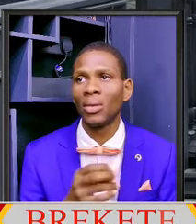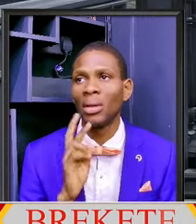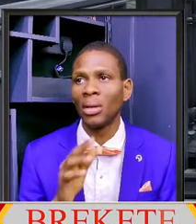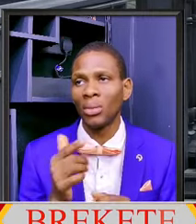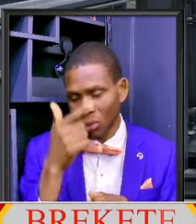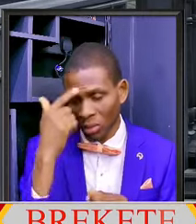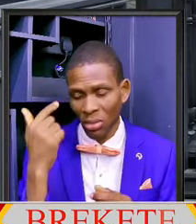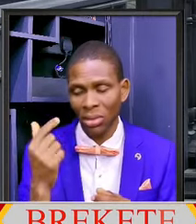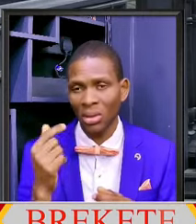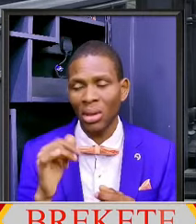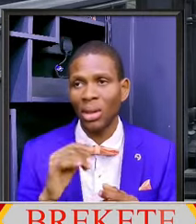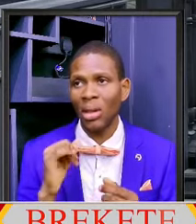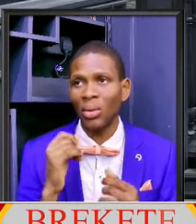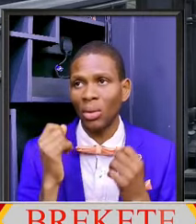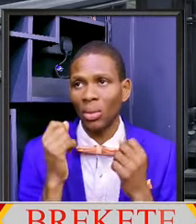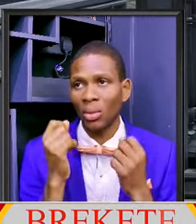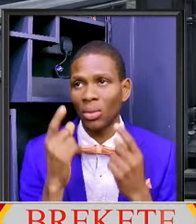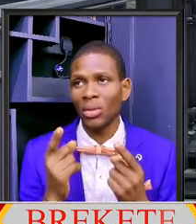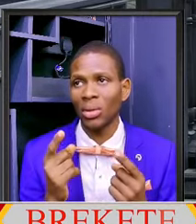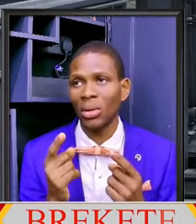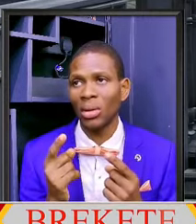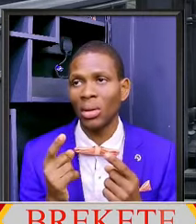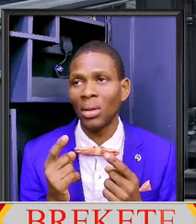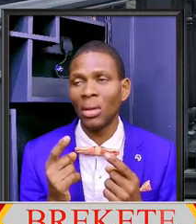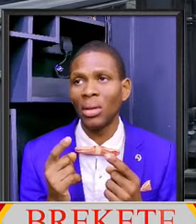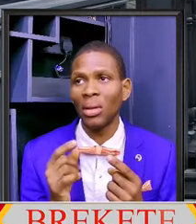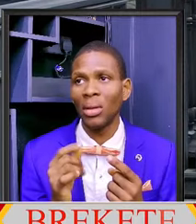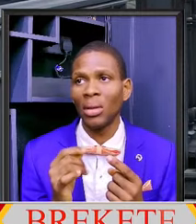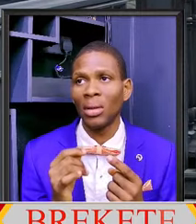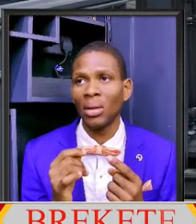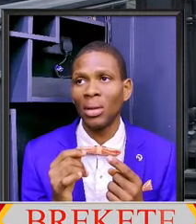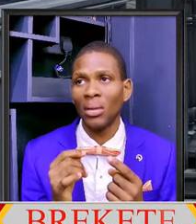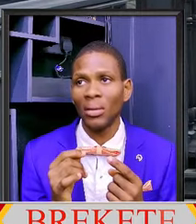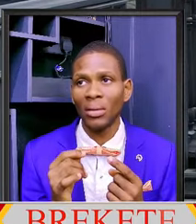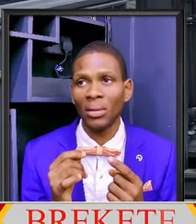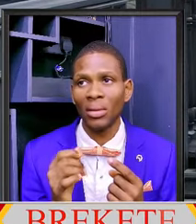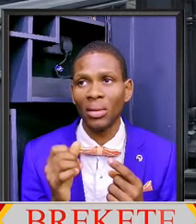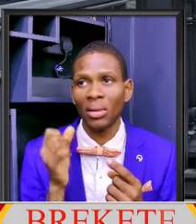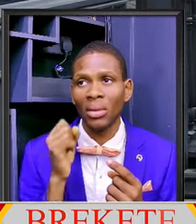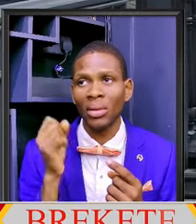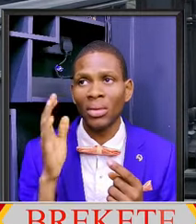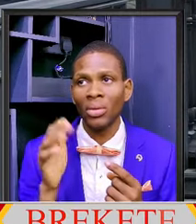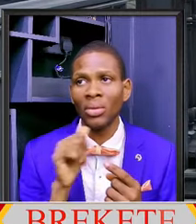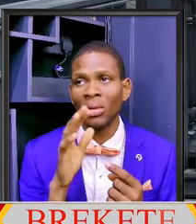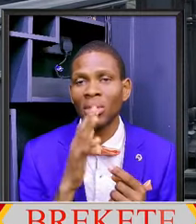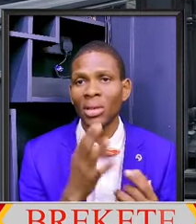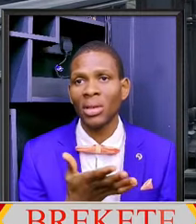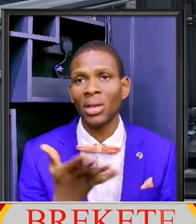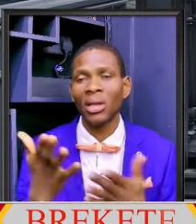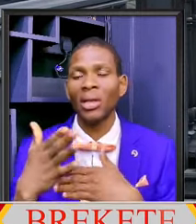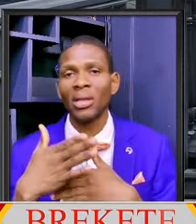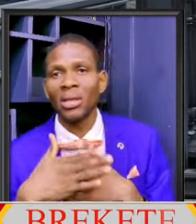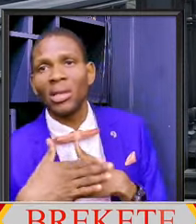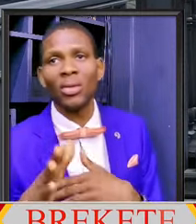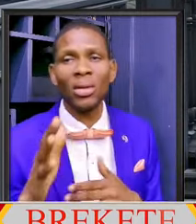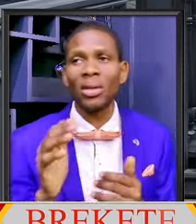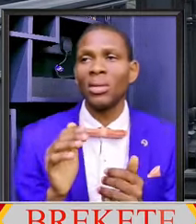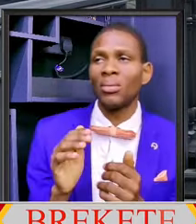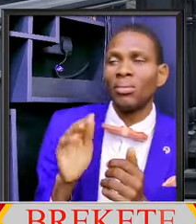I was shocked, I have endless tears in my heart. She should not be carried away by what people